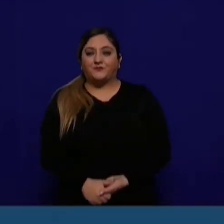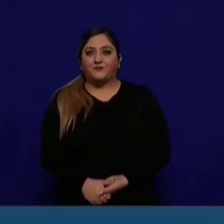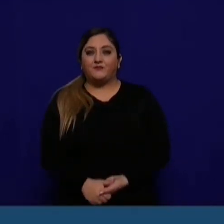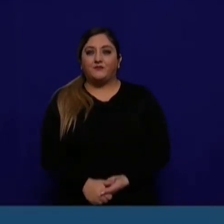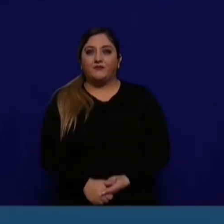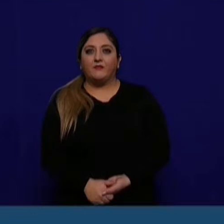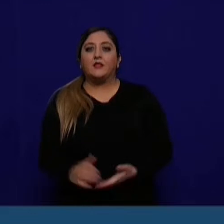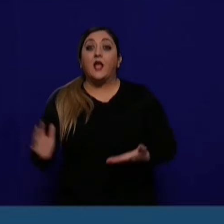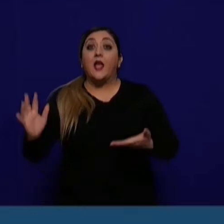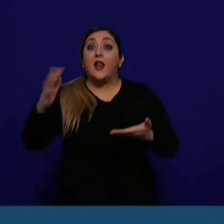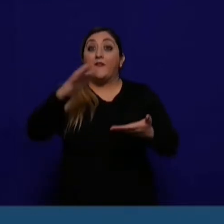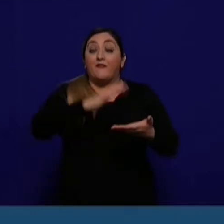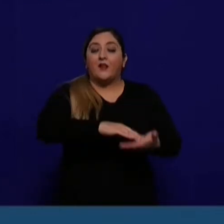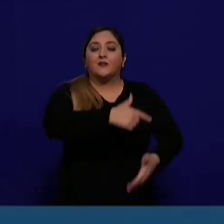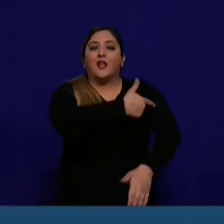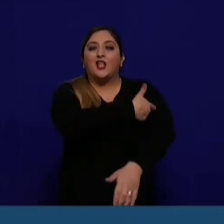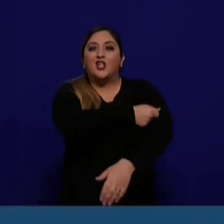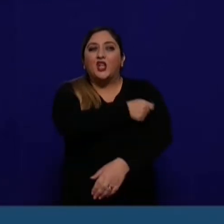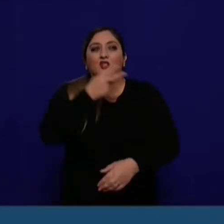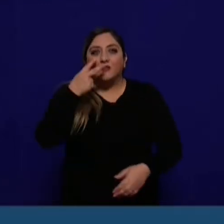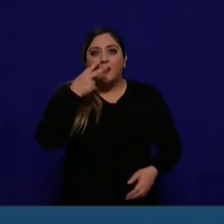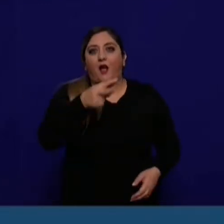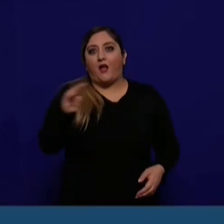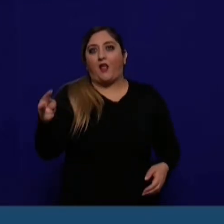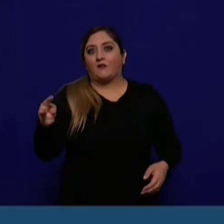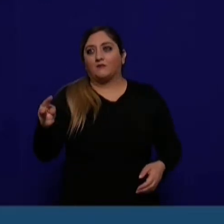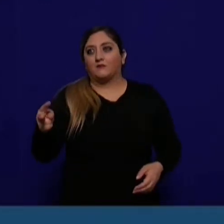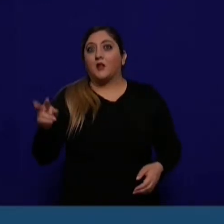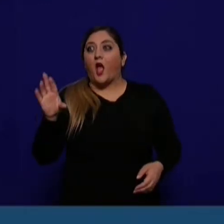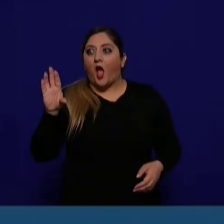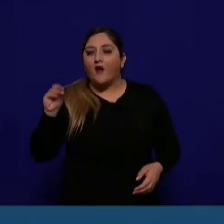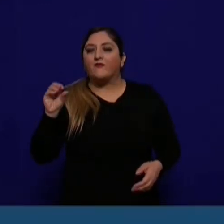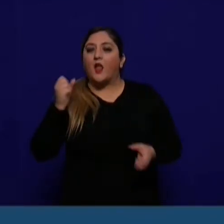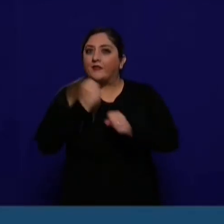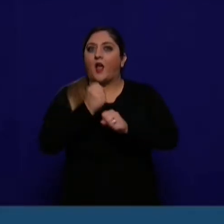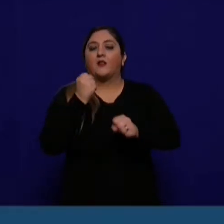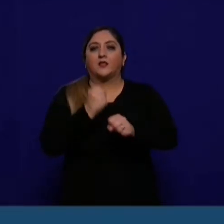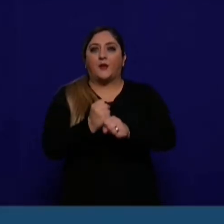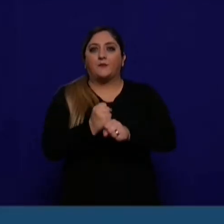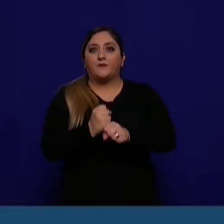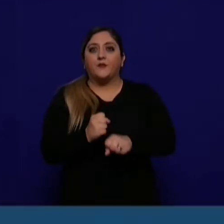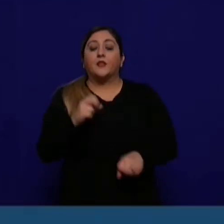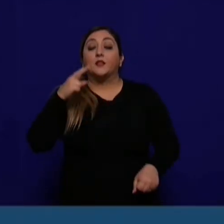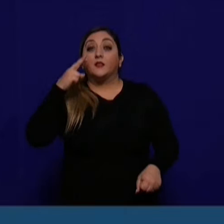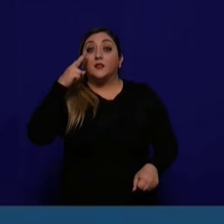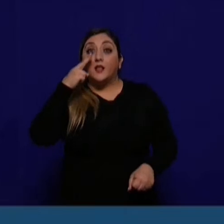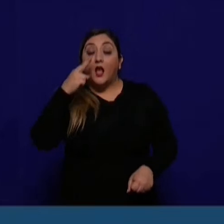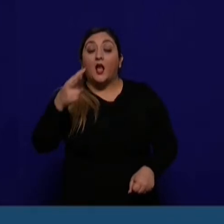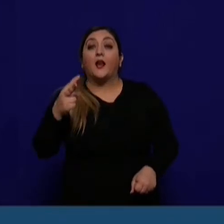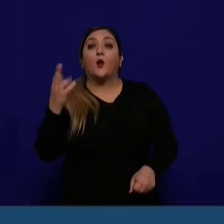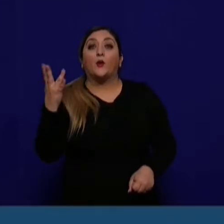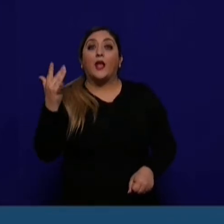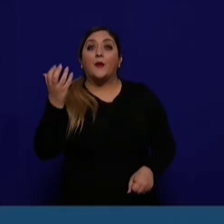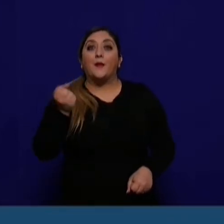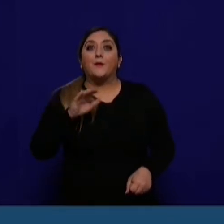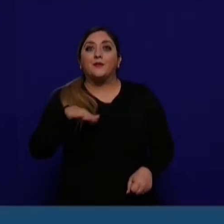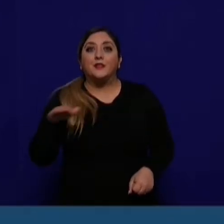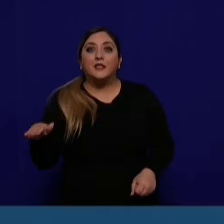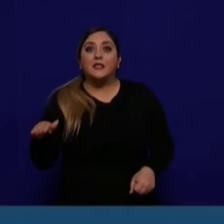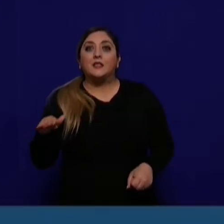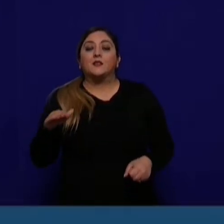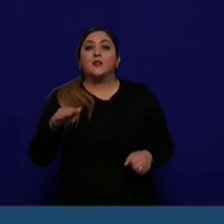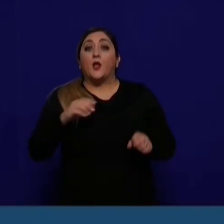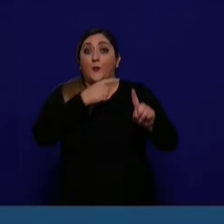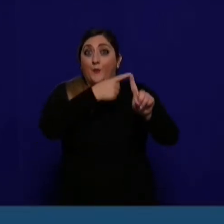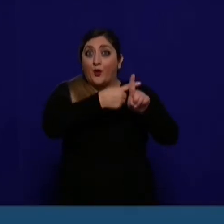L-impatt tal-vaccines qed naraw ċar ħafna fejn qegħdin naraw issa kemm il-proporzjon ta' persuni li huma qed joħorġu